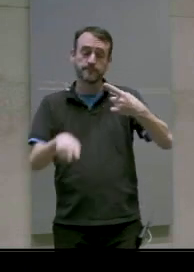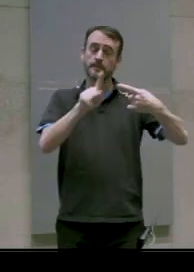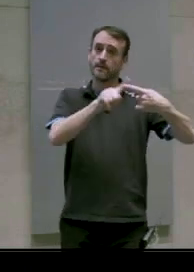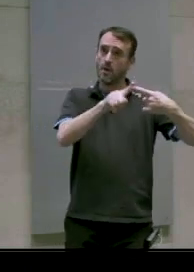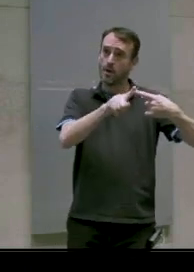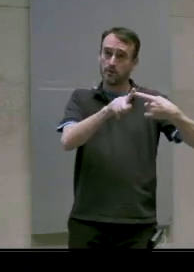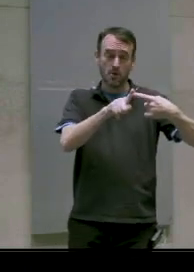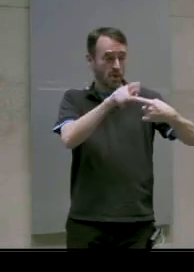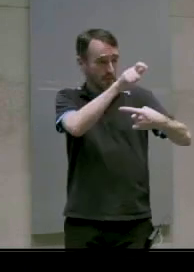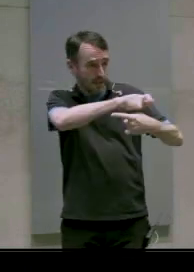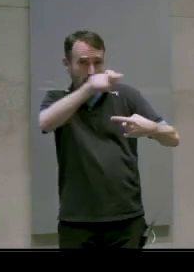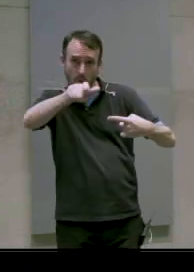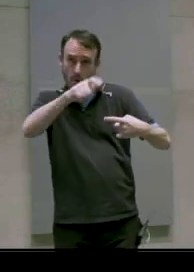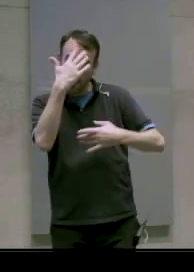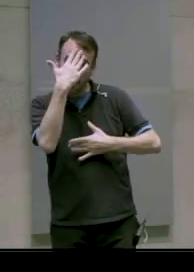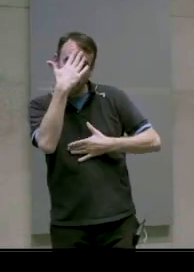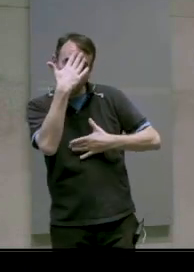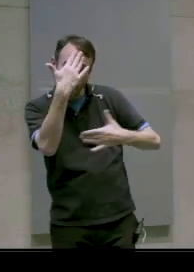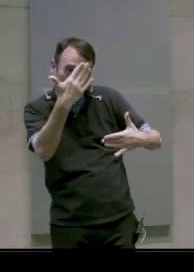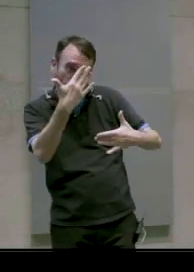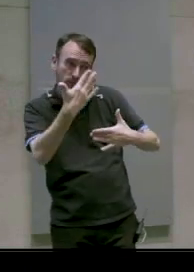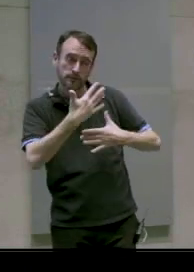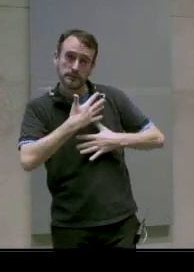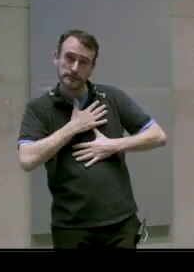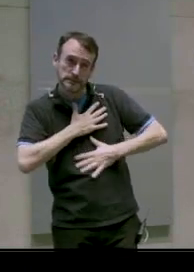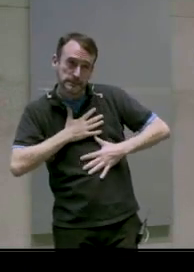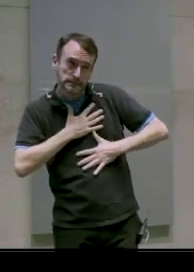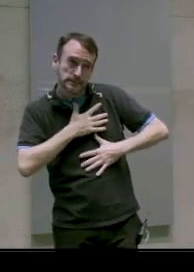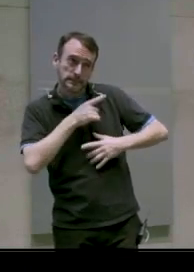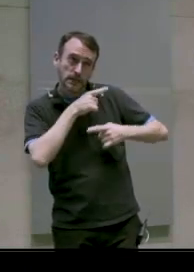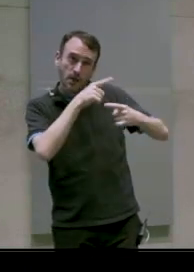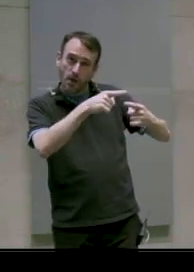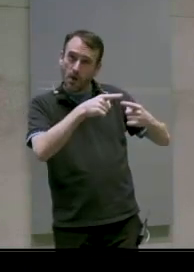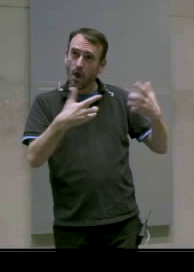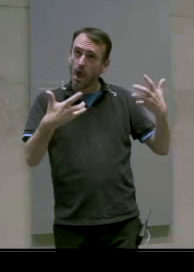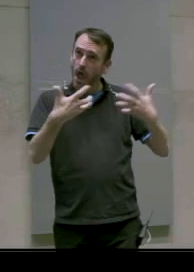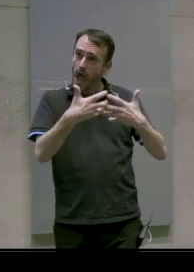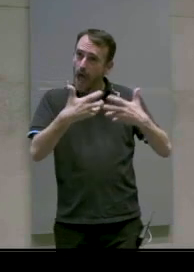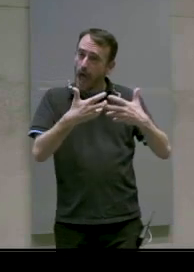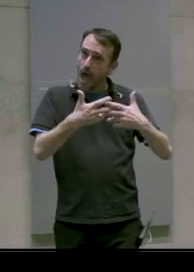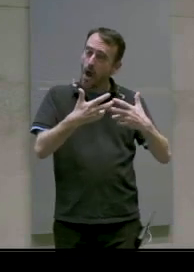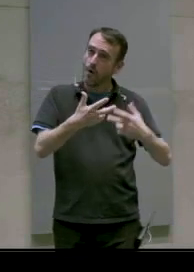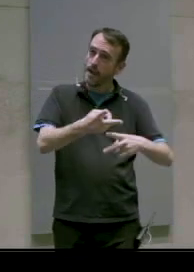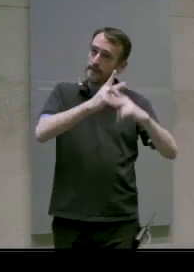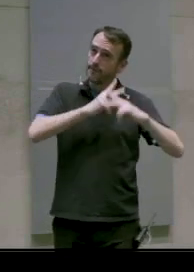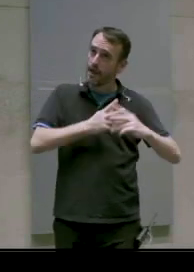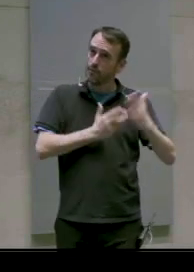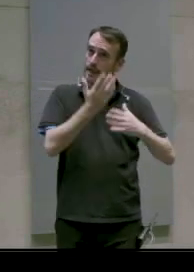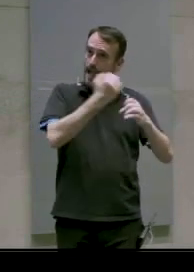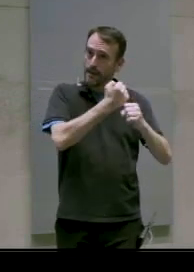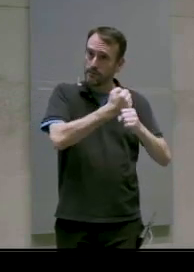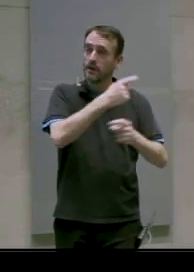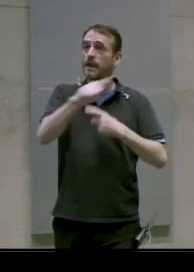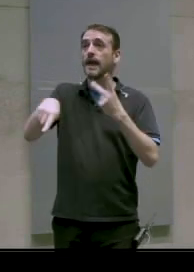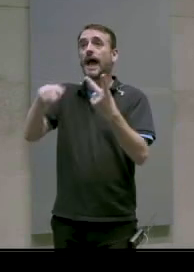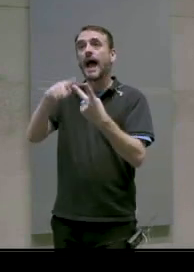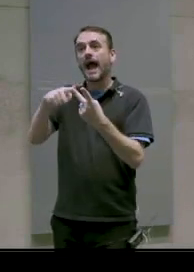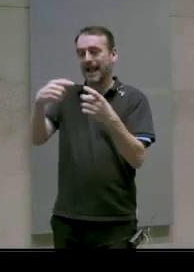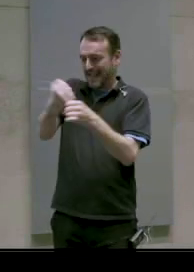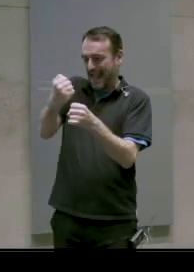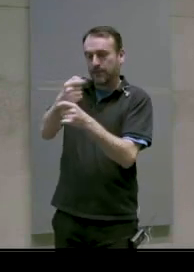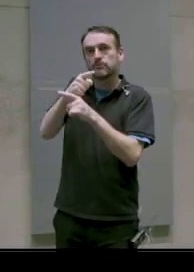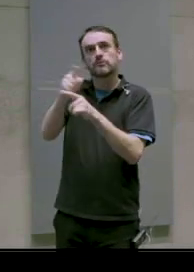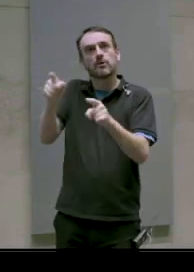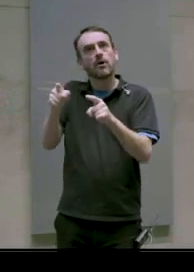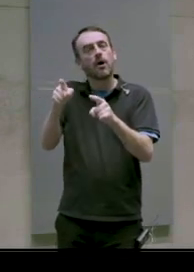have experiences with mental distress use regular games for self-care? And second, what can we learn from games being used in such a